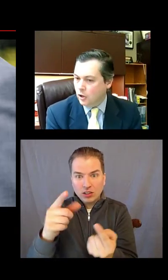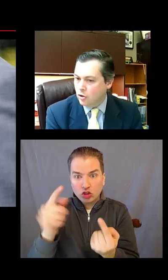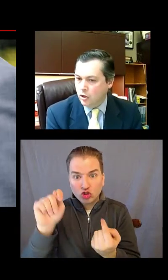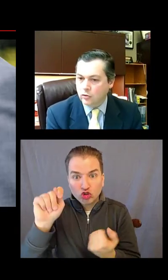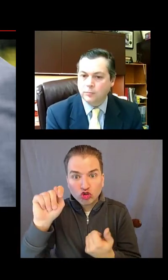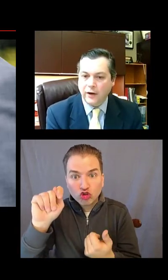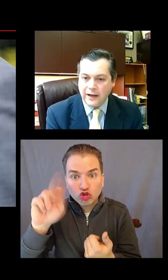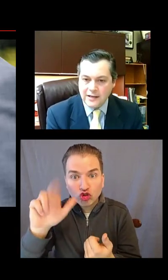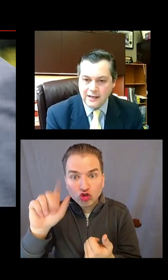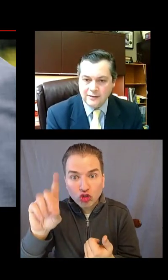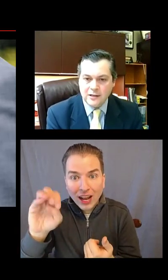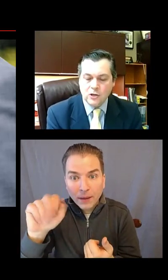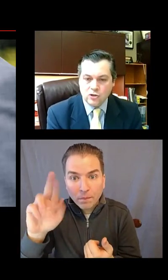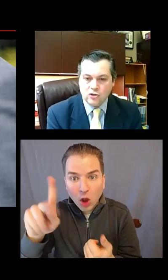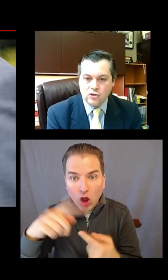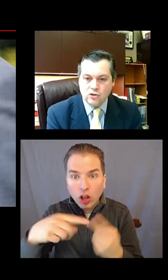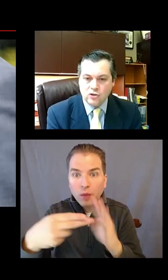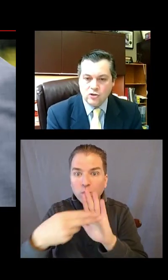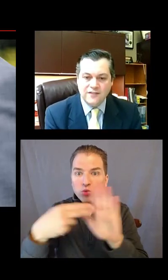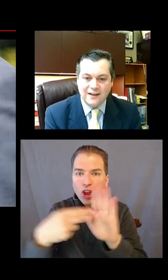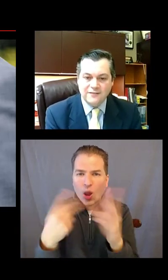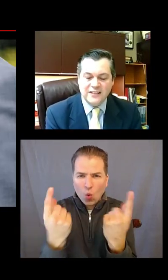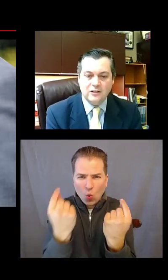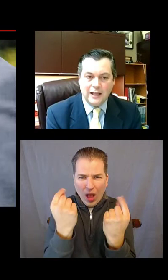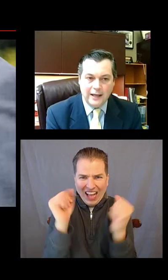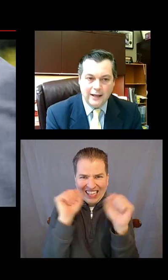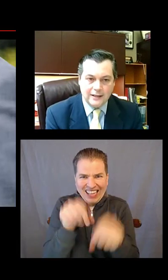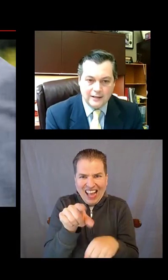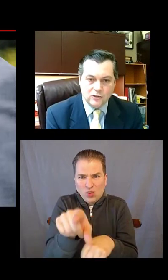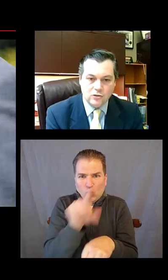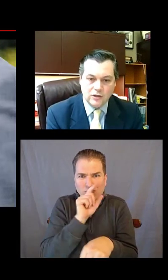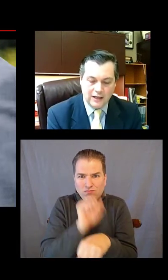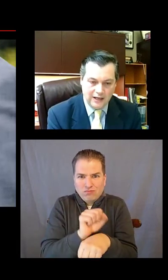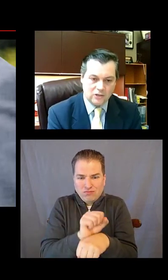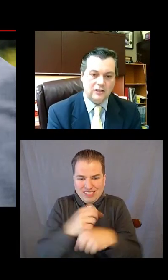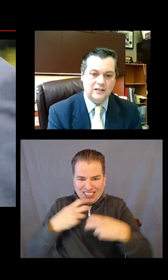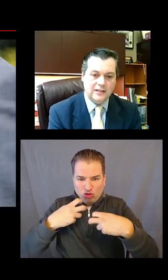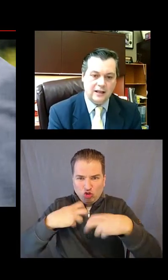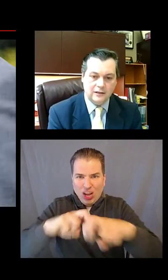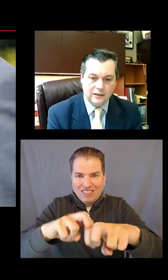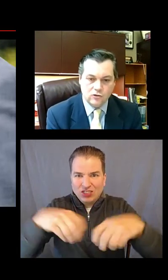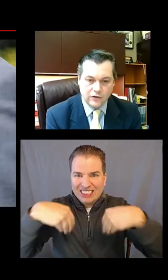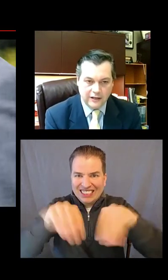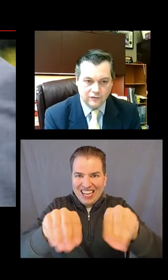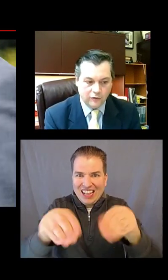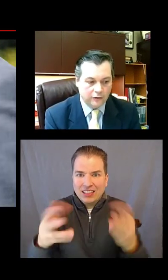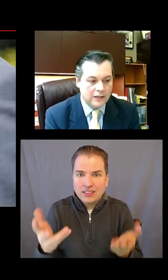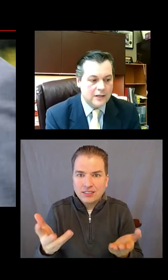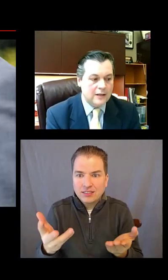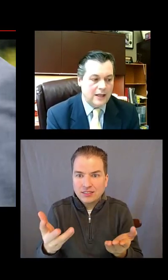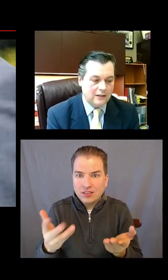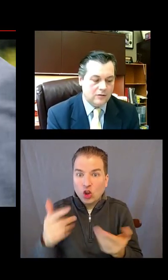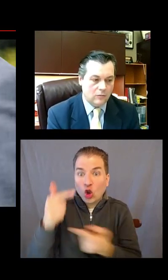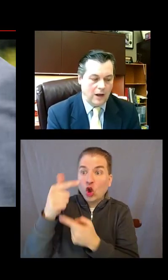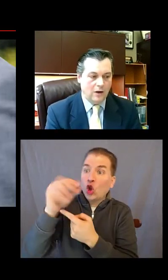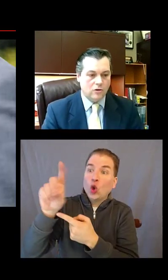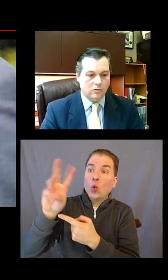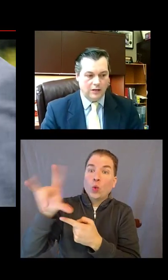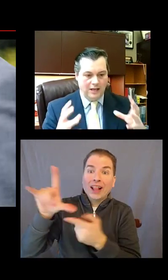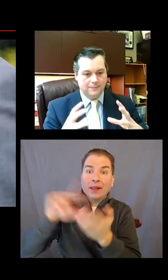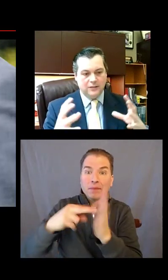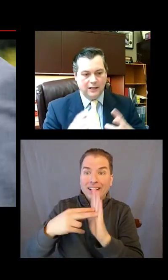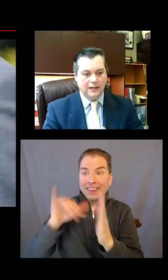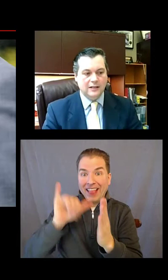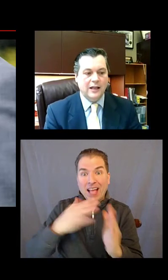trademarks, logos, branding, trying to identify physical assets that you can actually sell and transfer. That's how